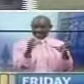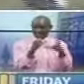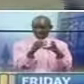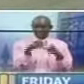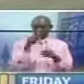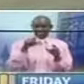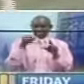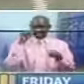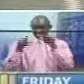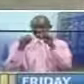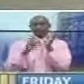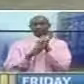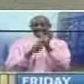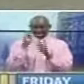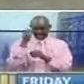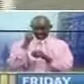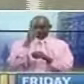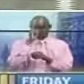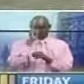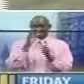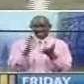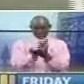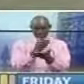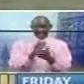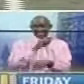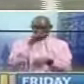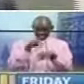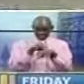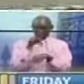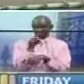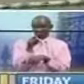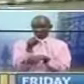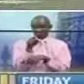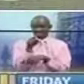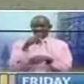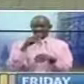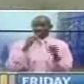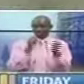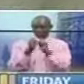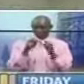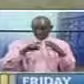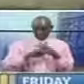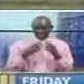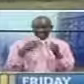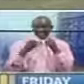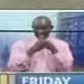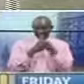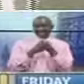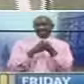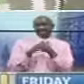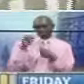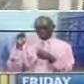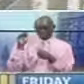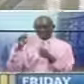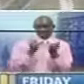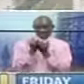will be selected to represent the Kenya Police Department at the national championships. The competition is set to kick off at 9 a.m. Saturday.